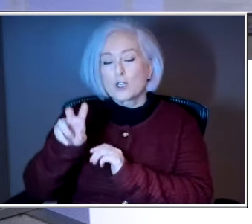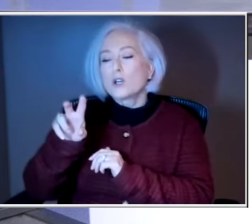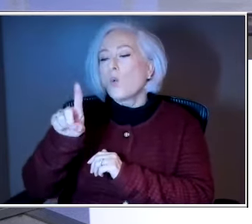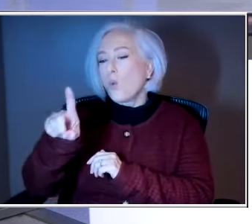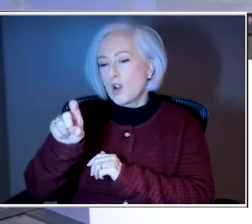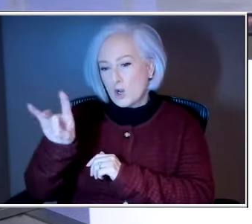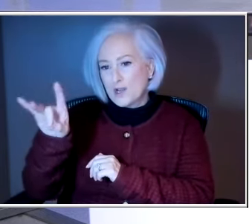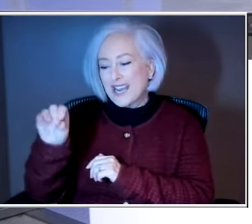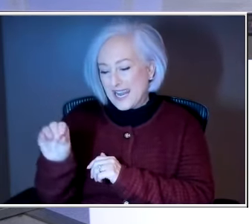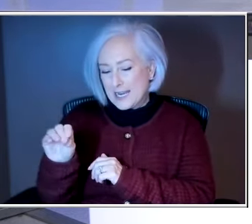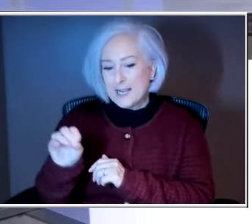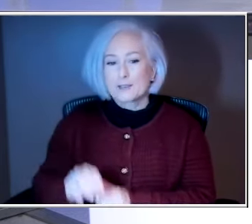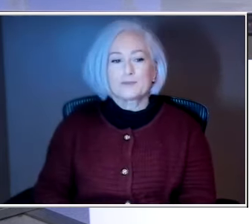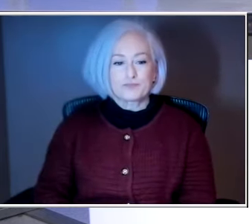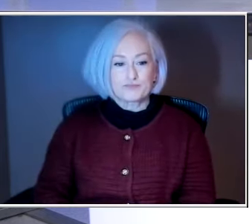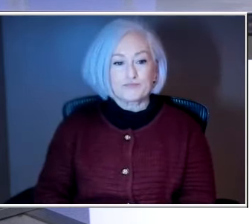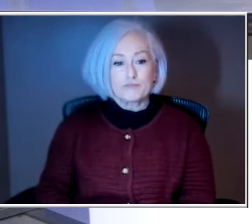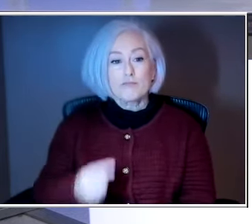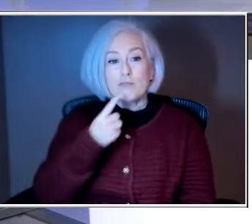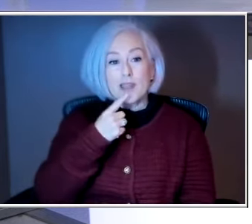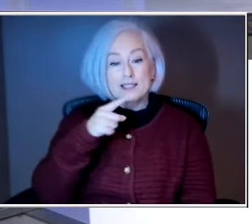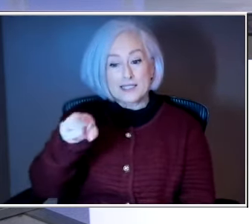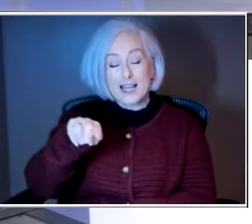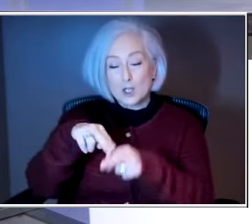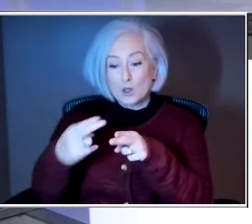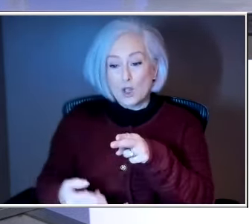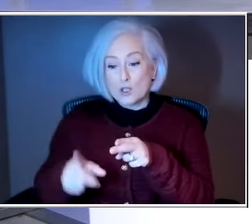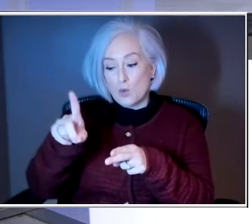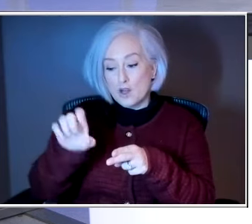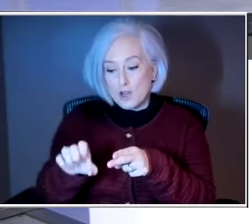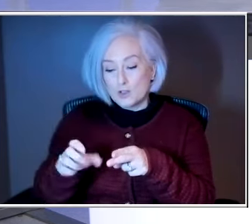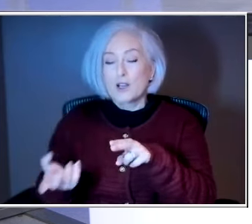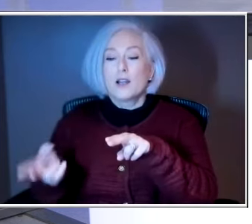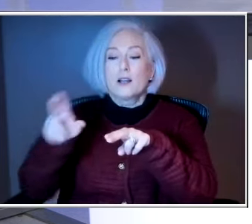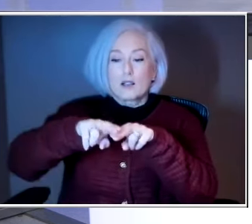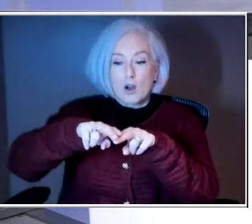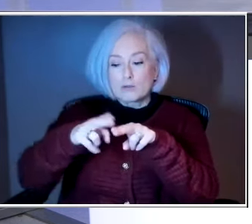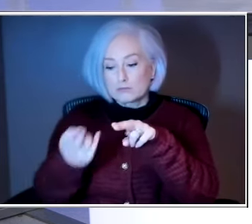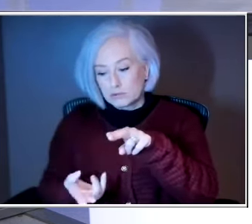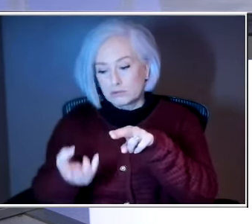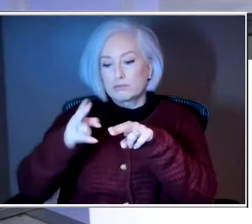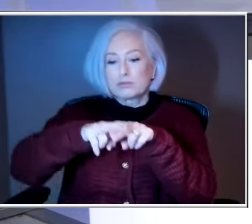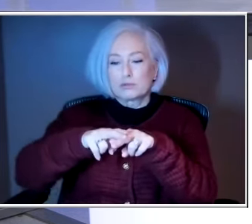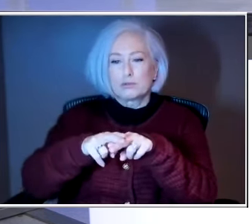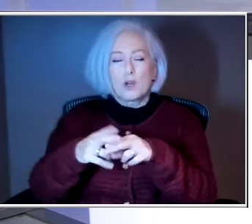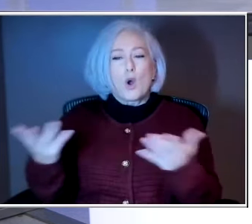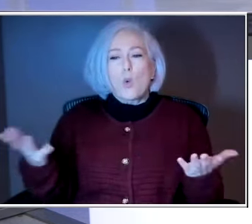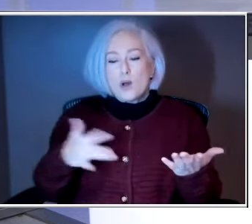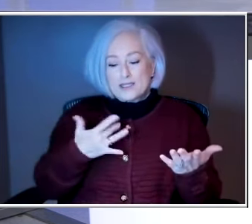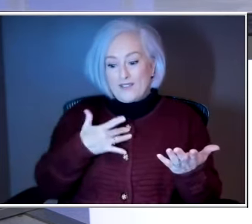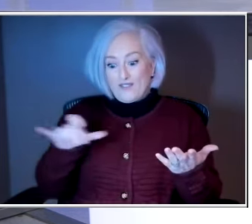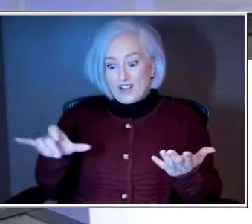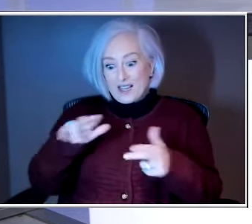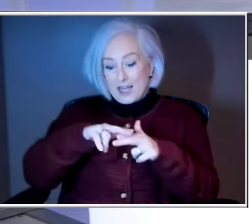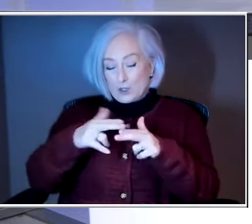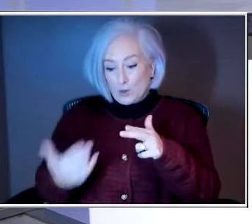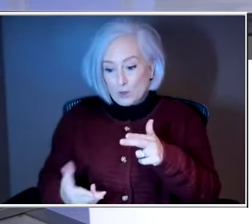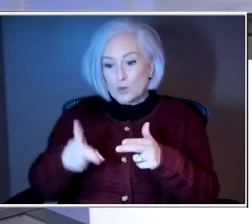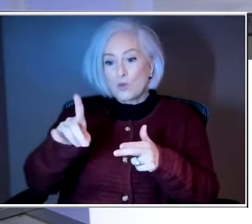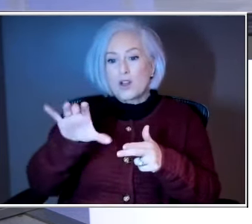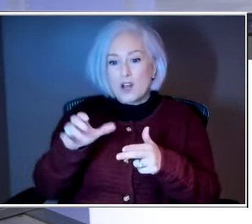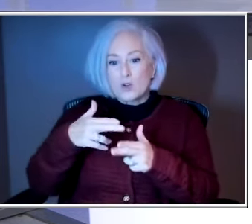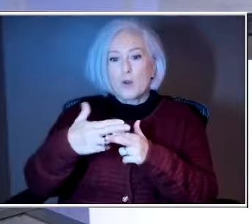and I mentioned you'd lost 100 pounds and then you gain it back, 100 pounds and gain it back. Yep. What is it like to lose 100 pounds several times in your life? That is a